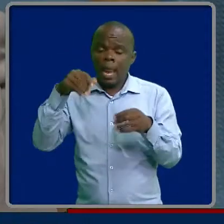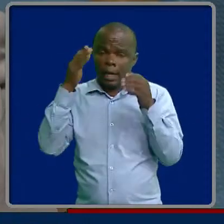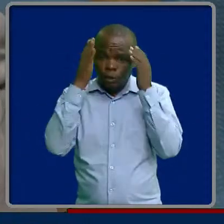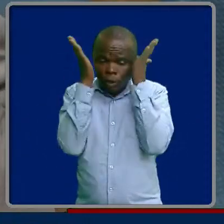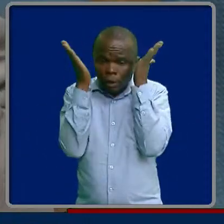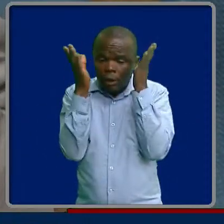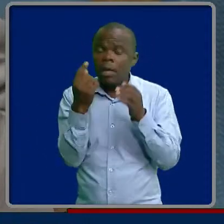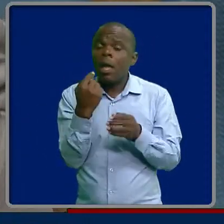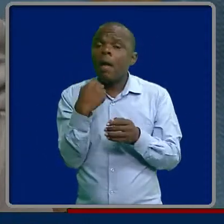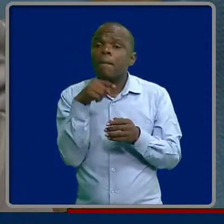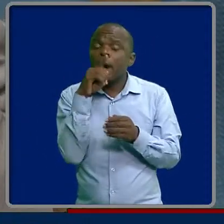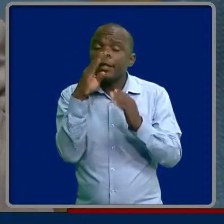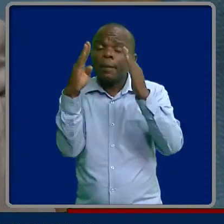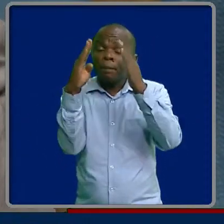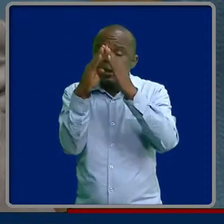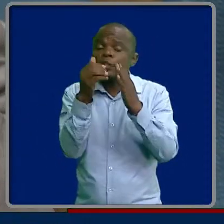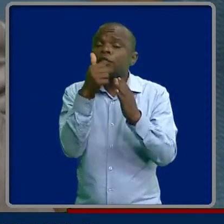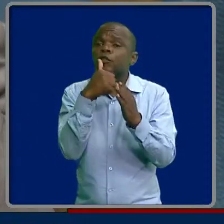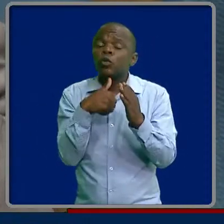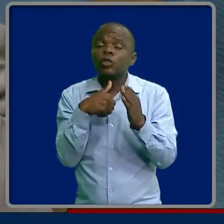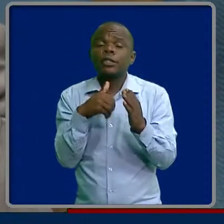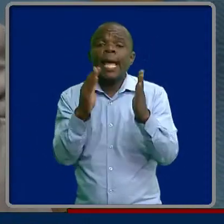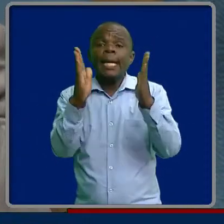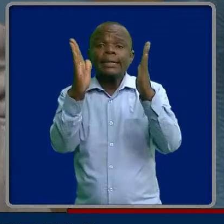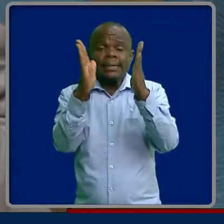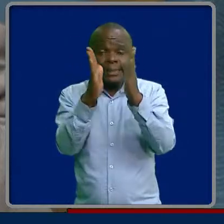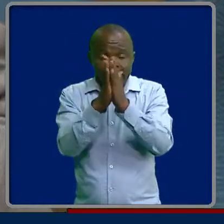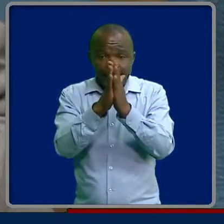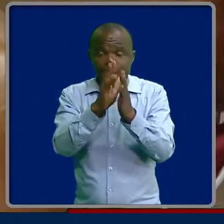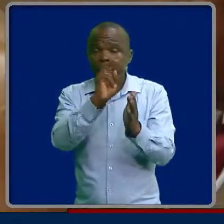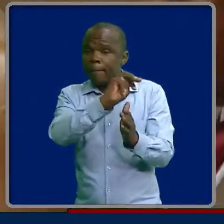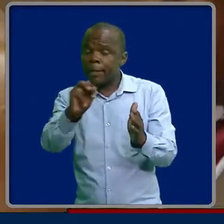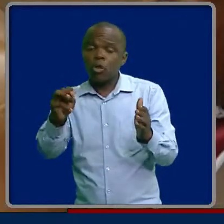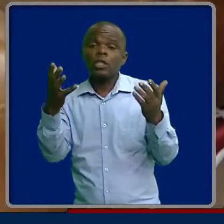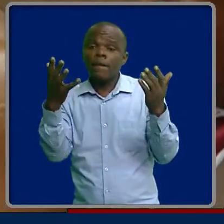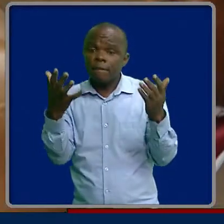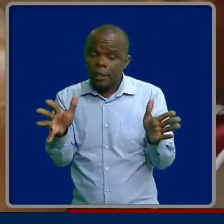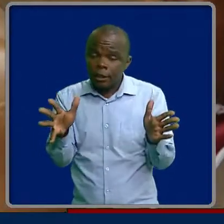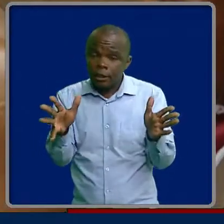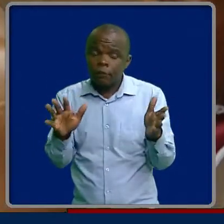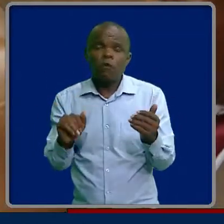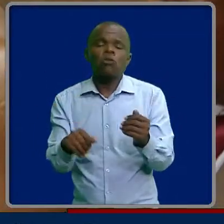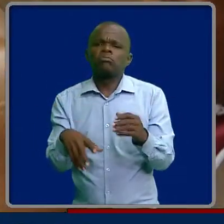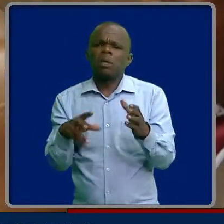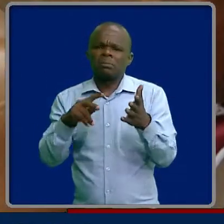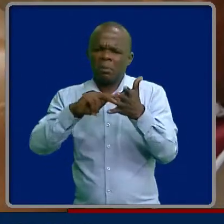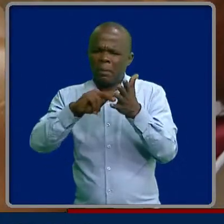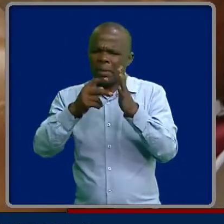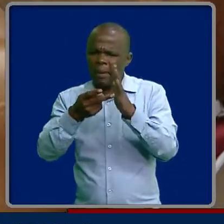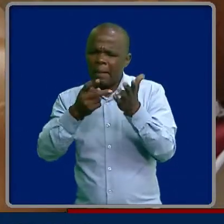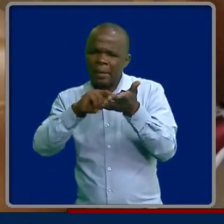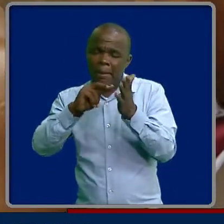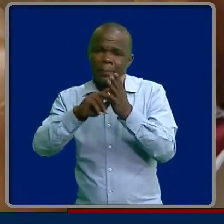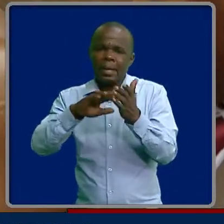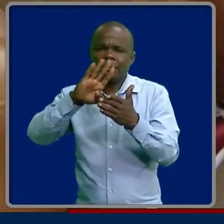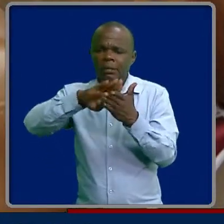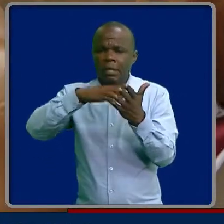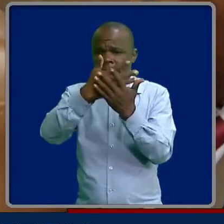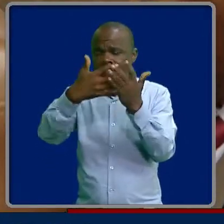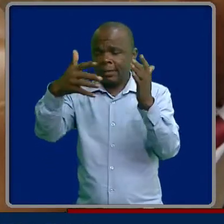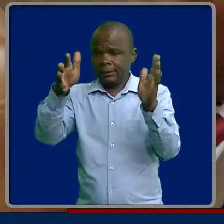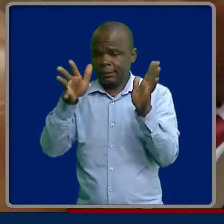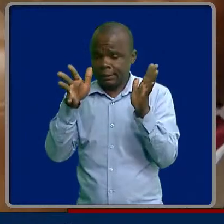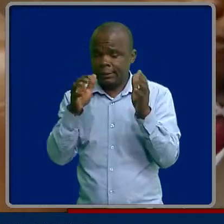utilized 10 million emalangeni in the rehabilitation of the parks facilities and fencing. The Auditor General Timothy Matebula